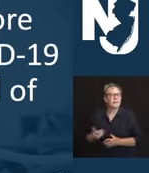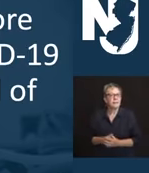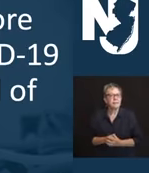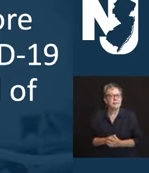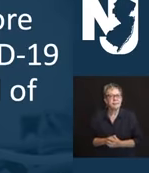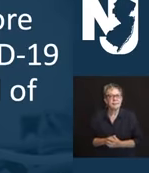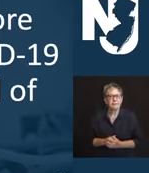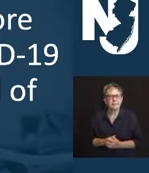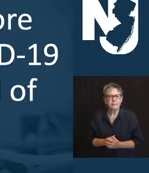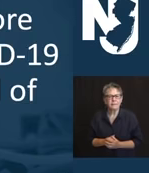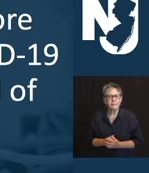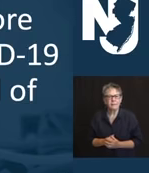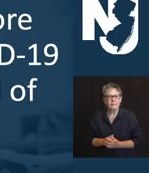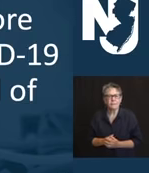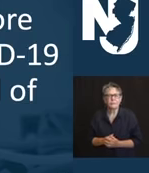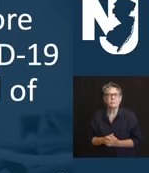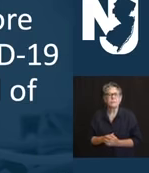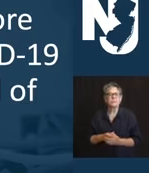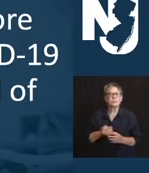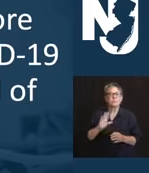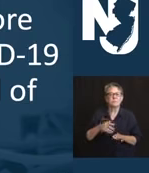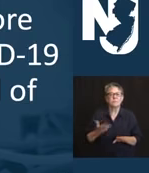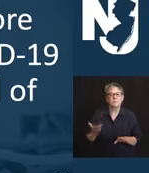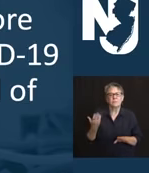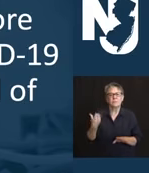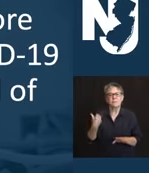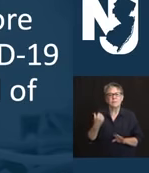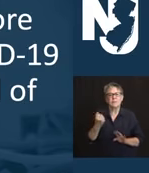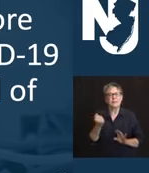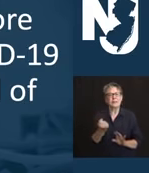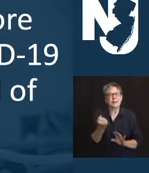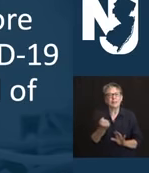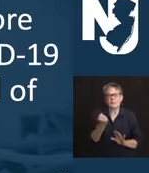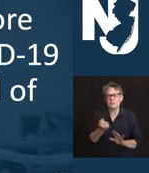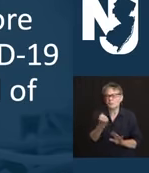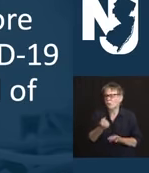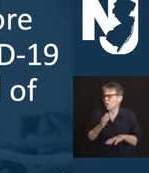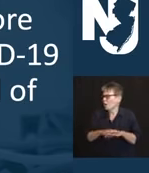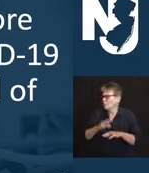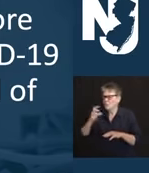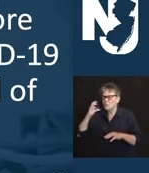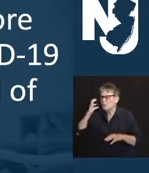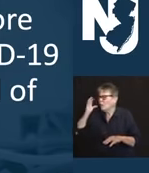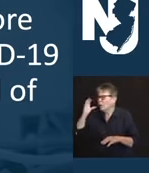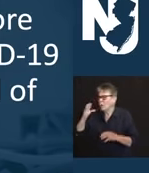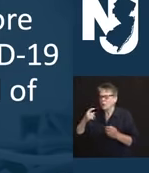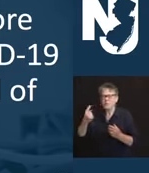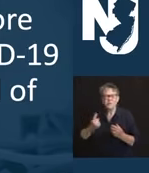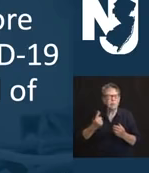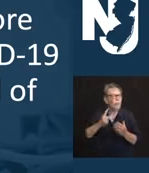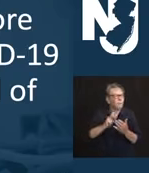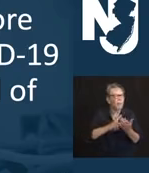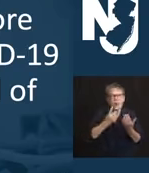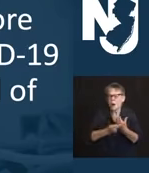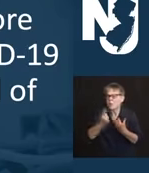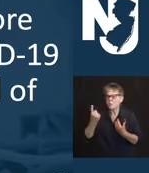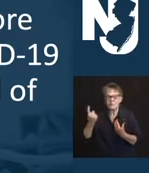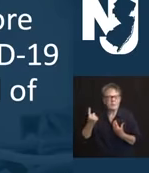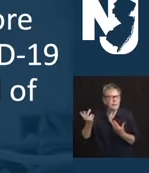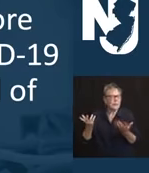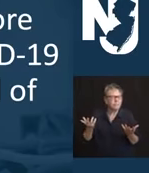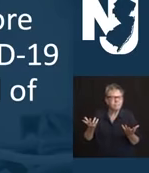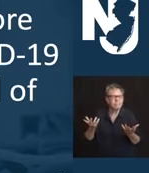of generally to this. It's a moment, I think, that we have to stand back and acknowledge the solemnity of this moment, but